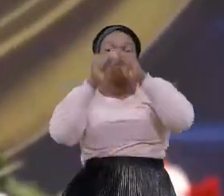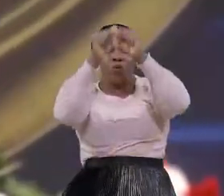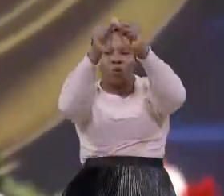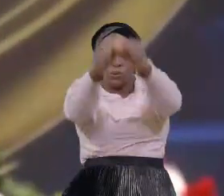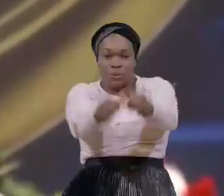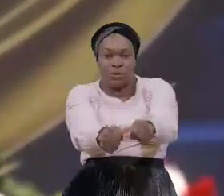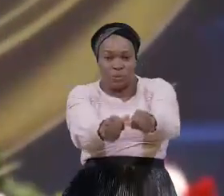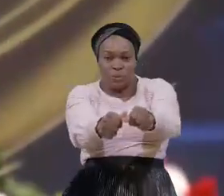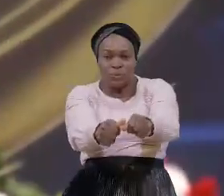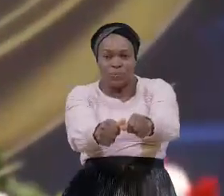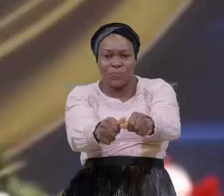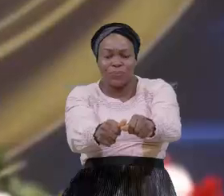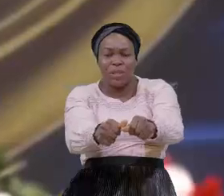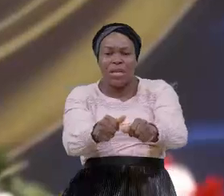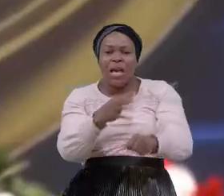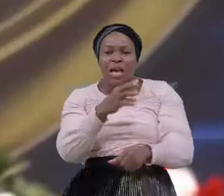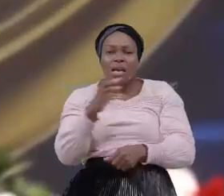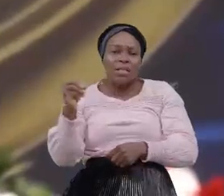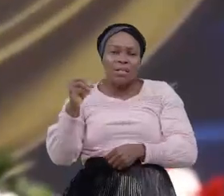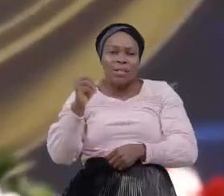An invention, go ahead.